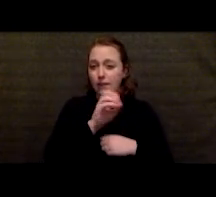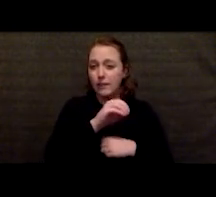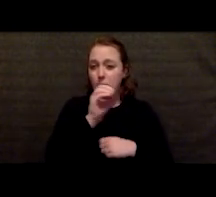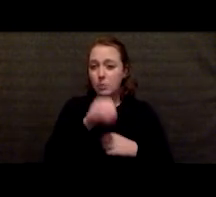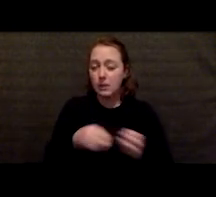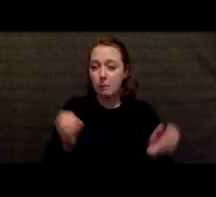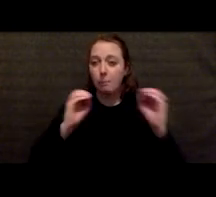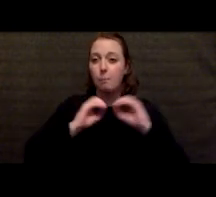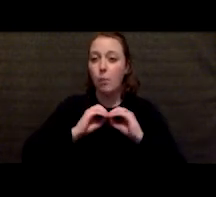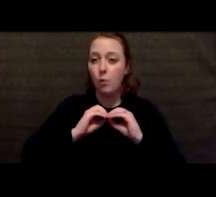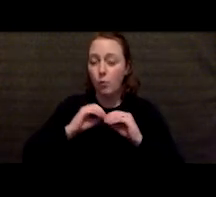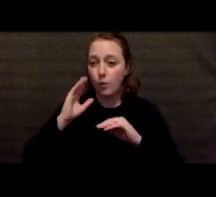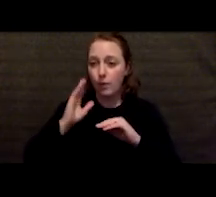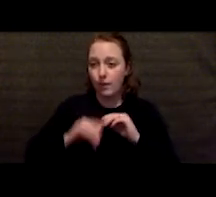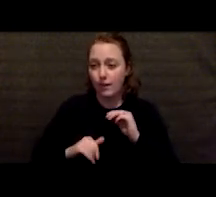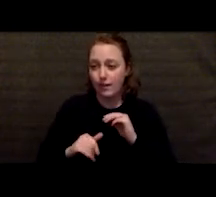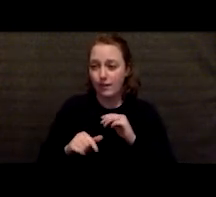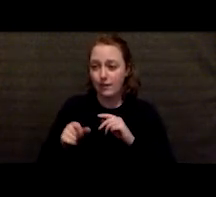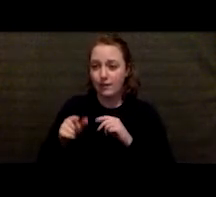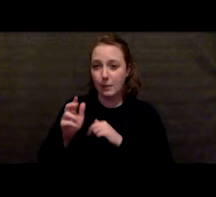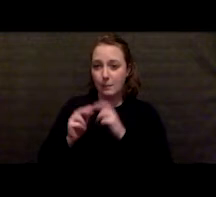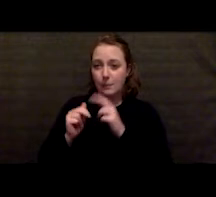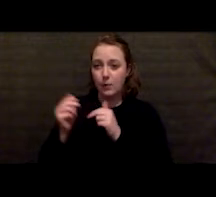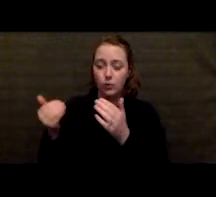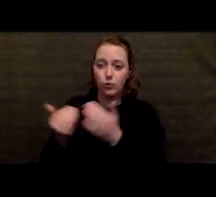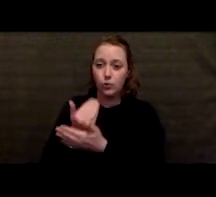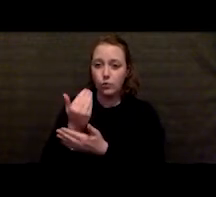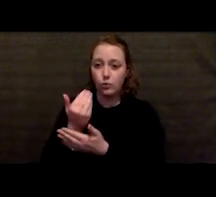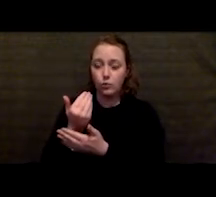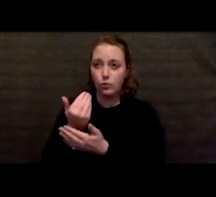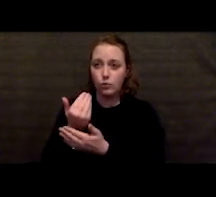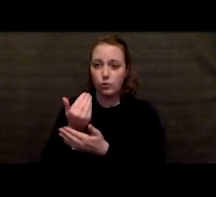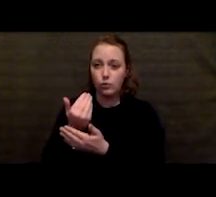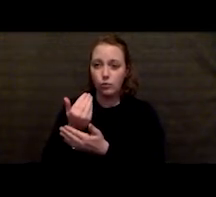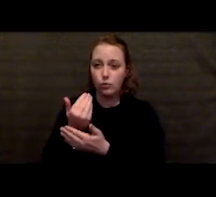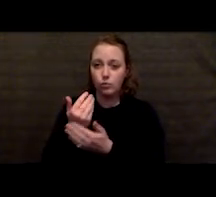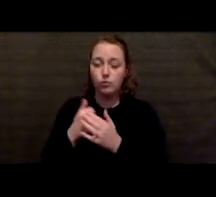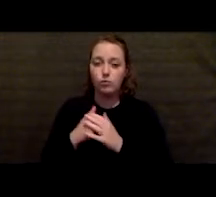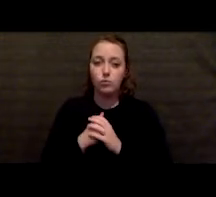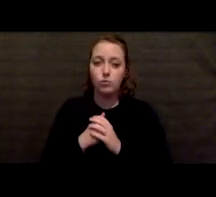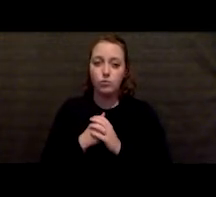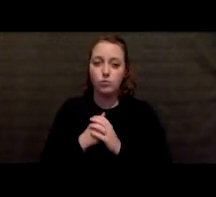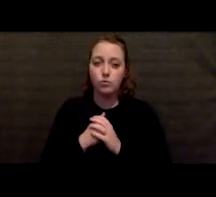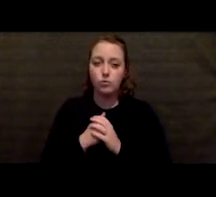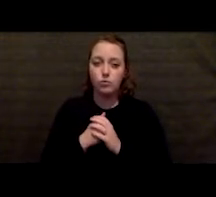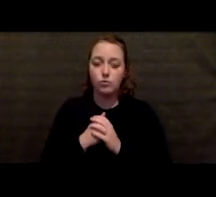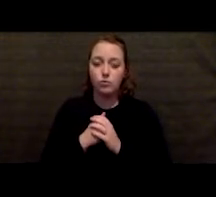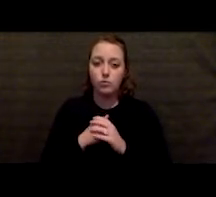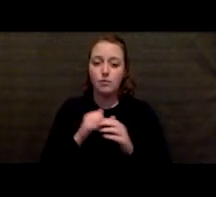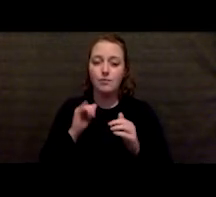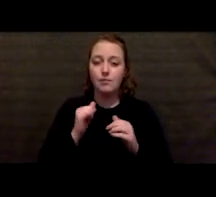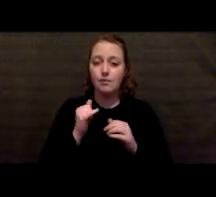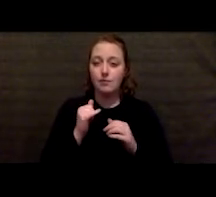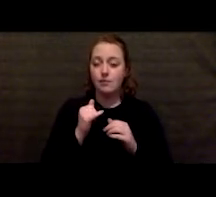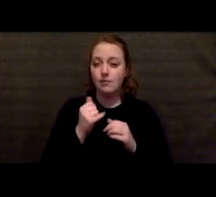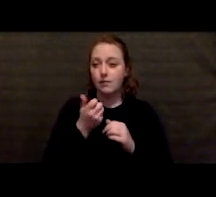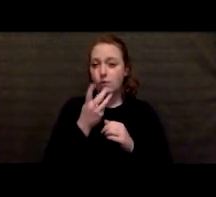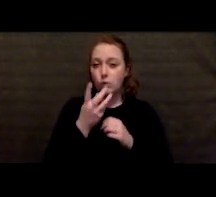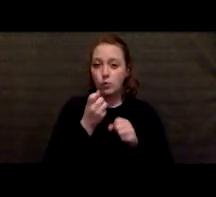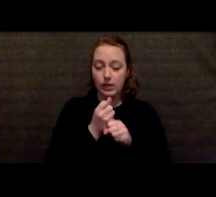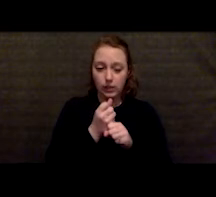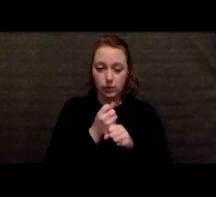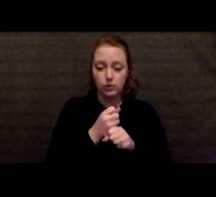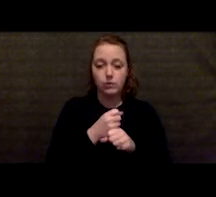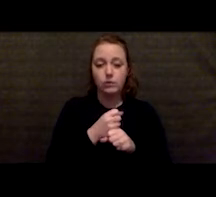A 4 to 5 phase program over the course of several years, and renovating those old buildings